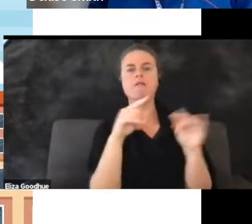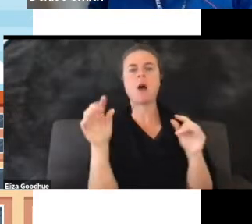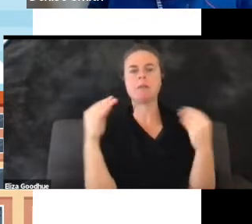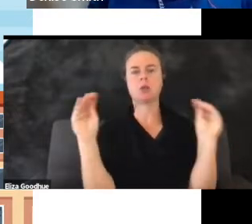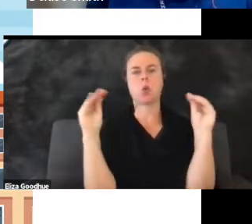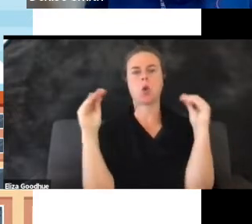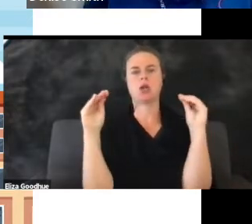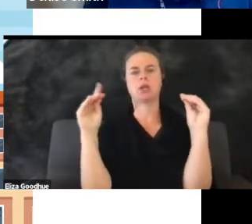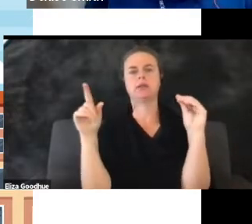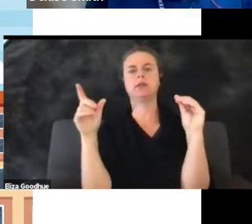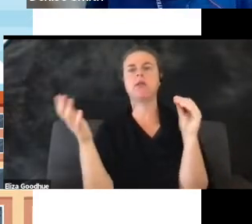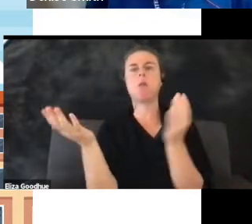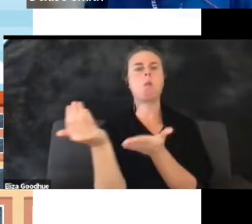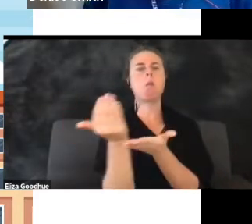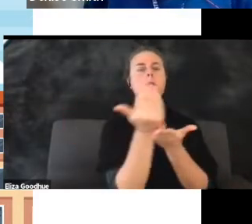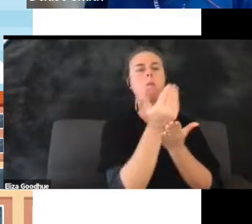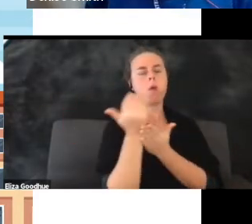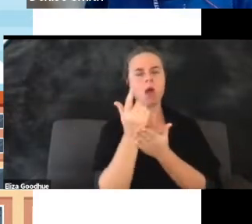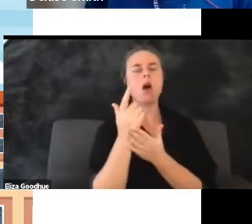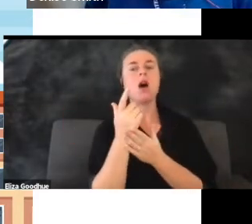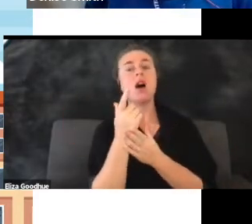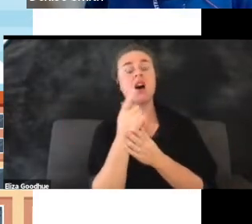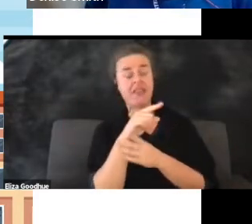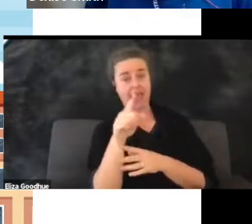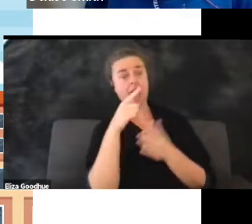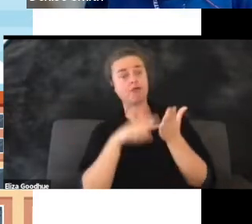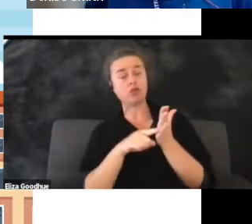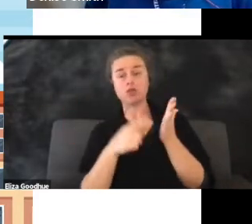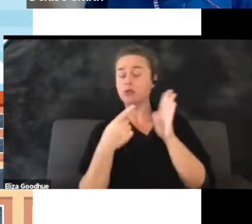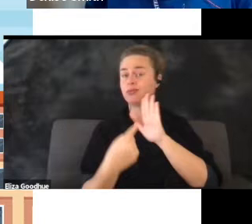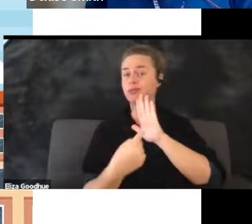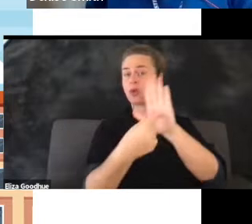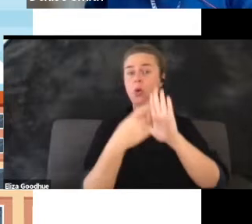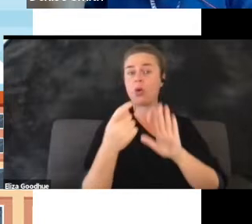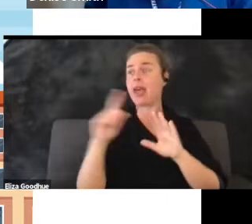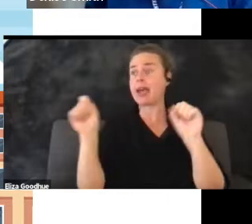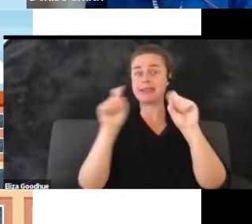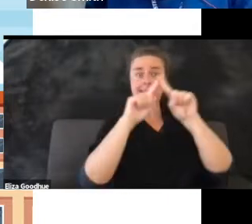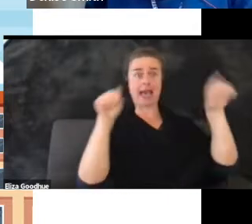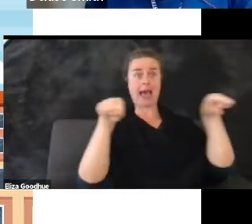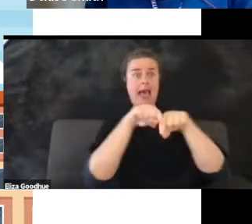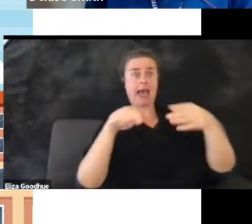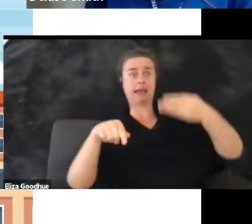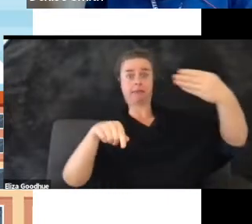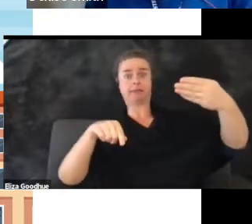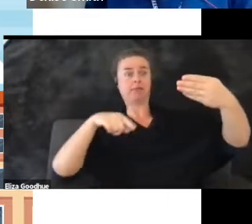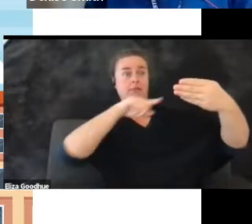research determined that placement of ad signage correlated to more alcohol and tobacco usage by youth.